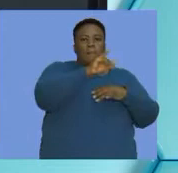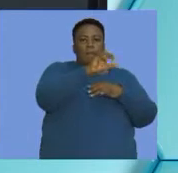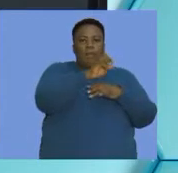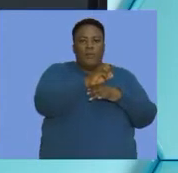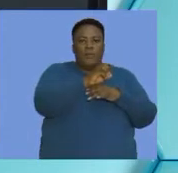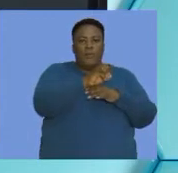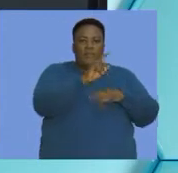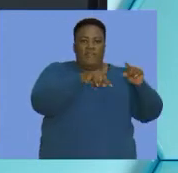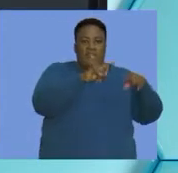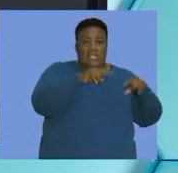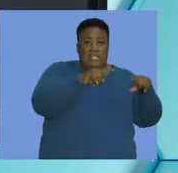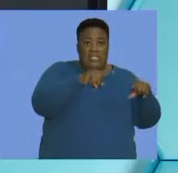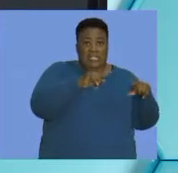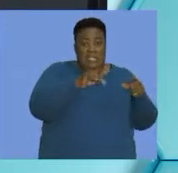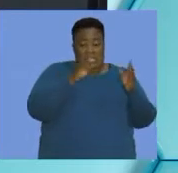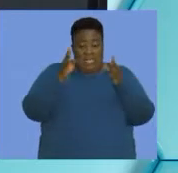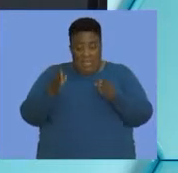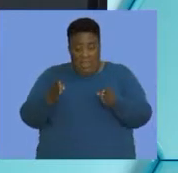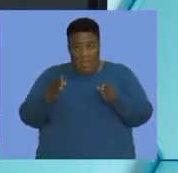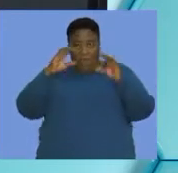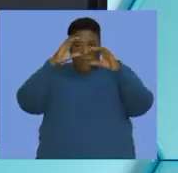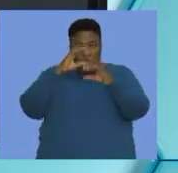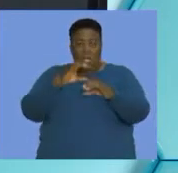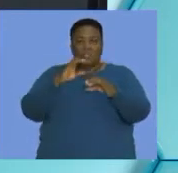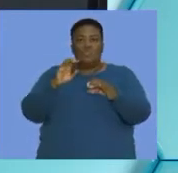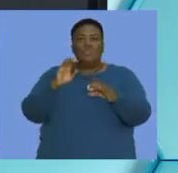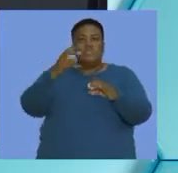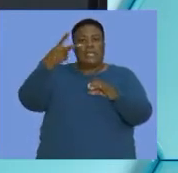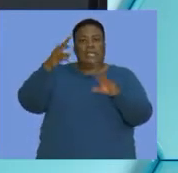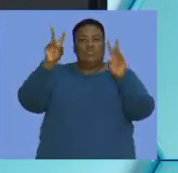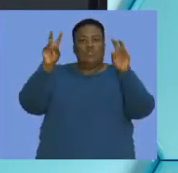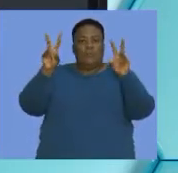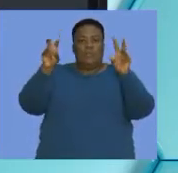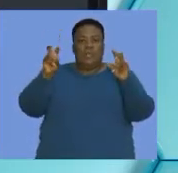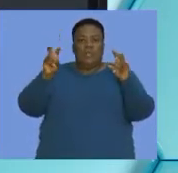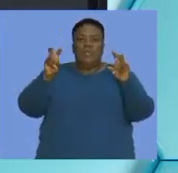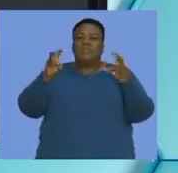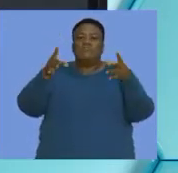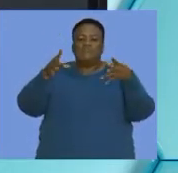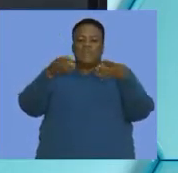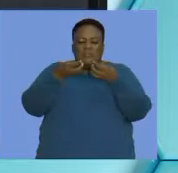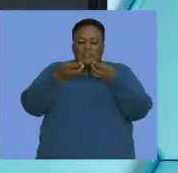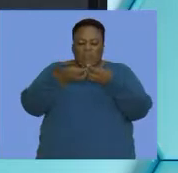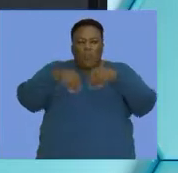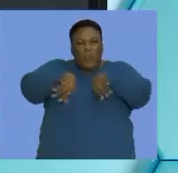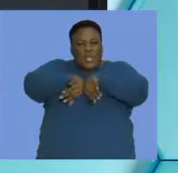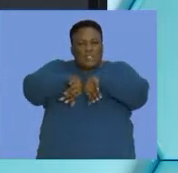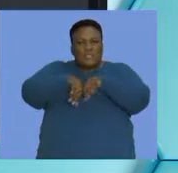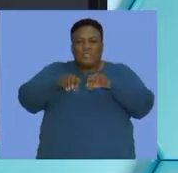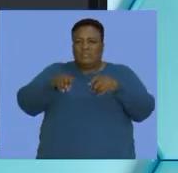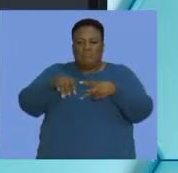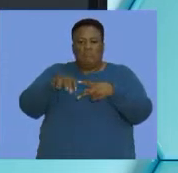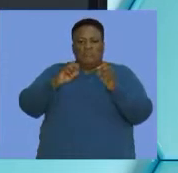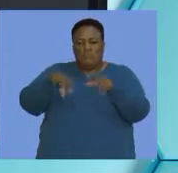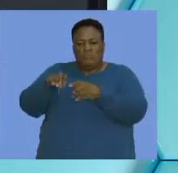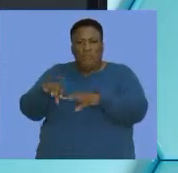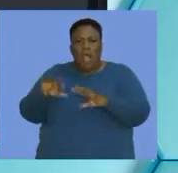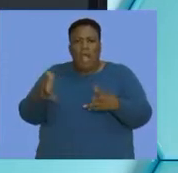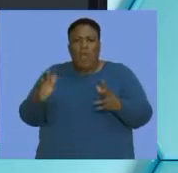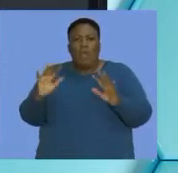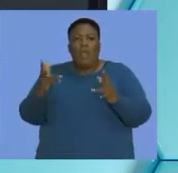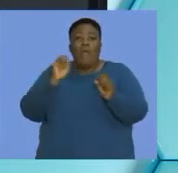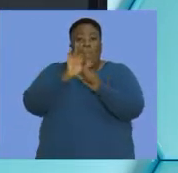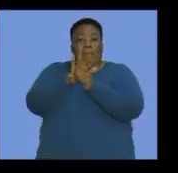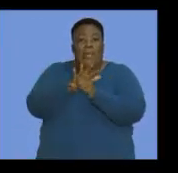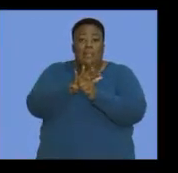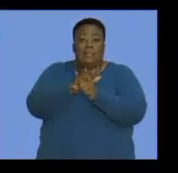this segment, we're going to look at the second topic, which is solid waste and disposal, and the impact that has on the environment. So let's get